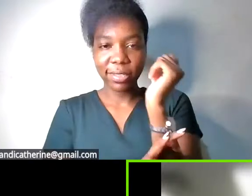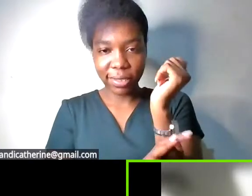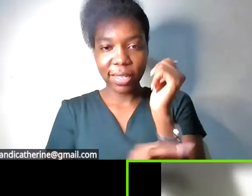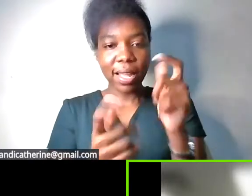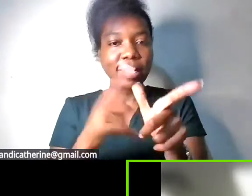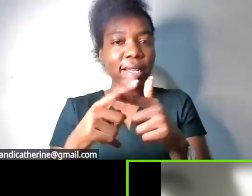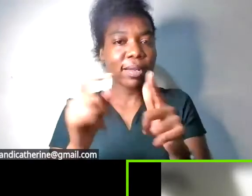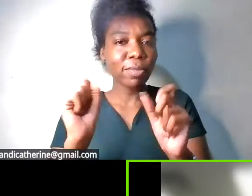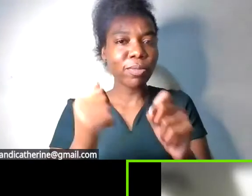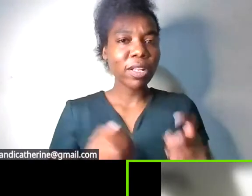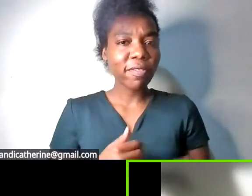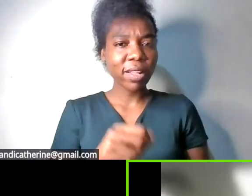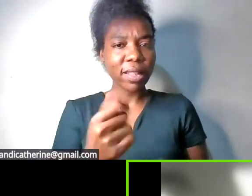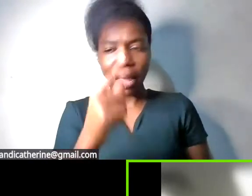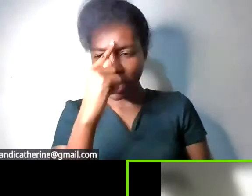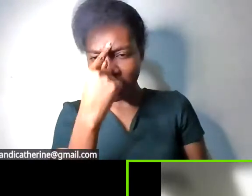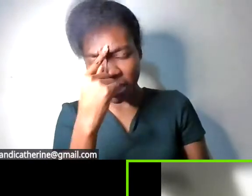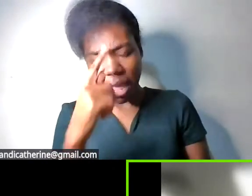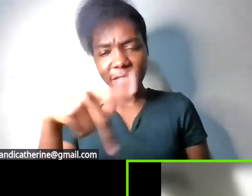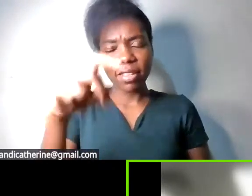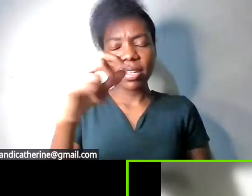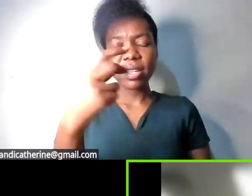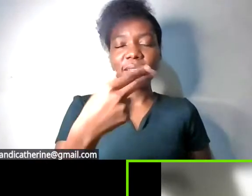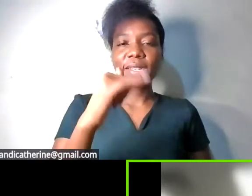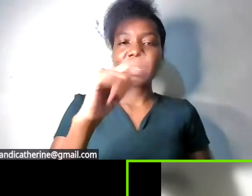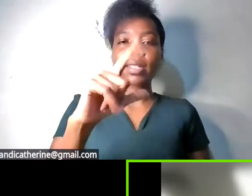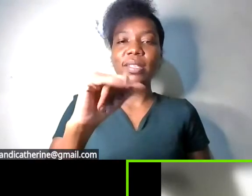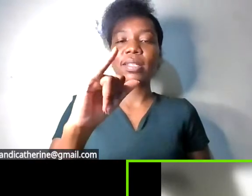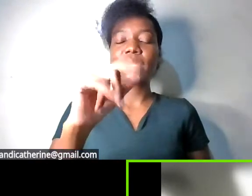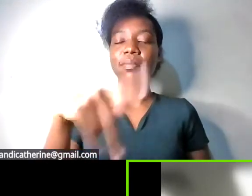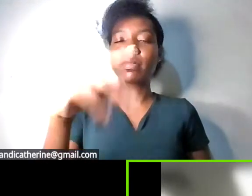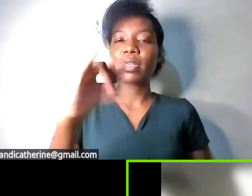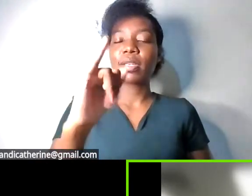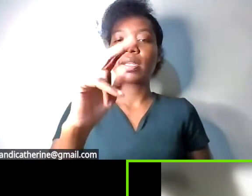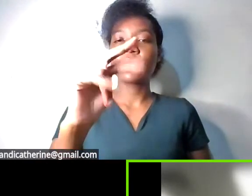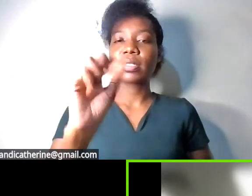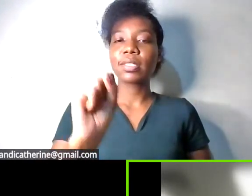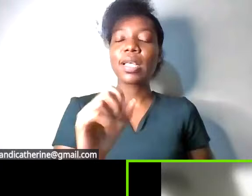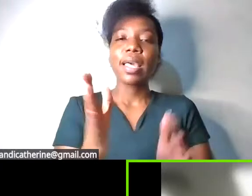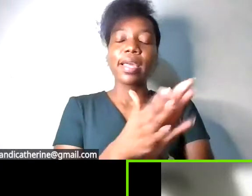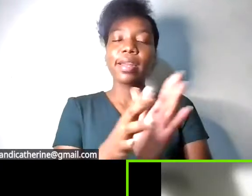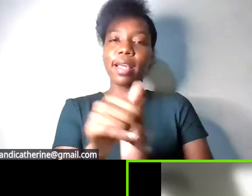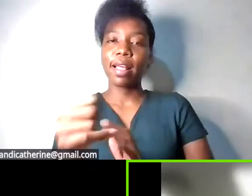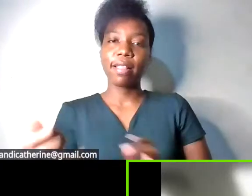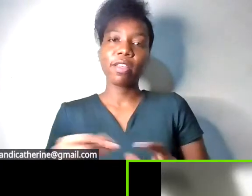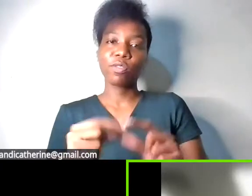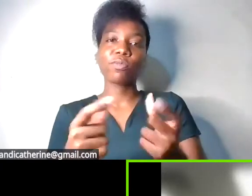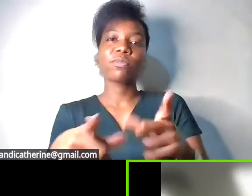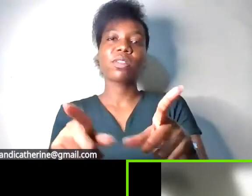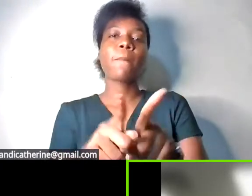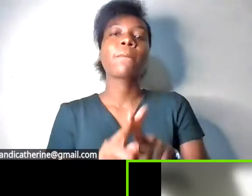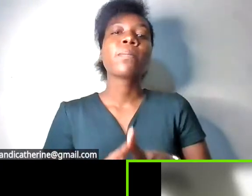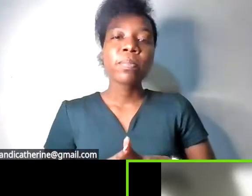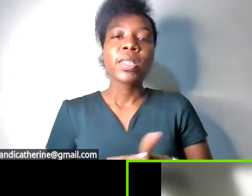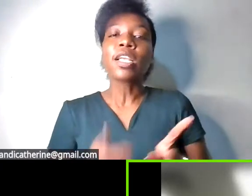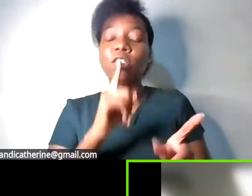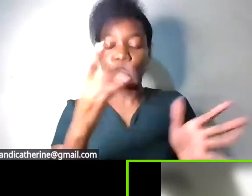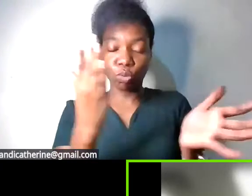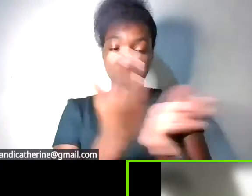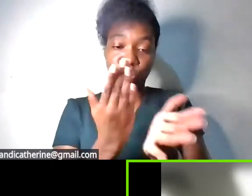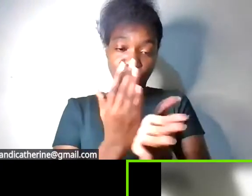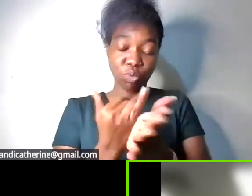such as India, the Philippines, Macau, and we do have a few local students as well. So we truly are that international